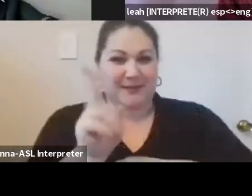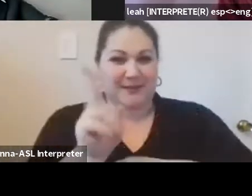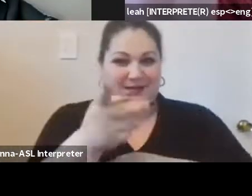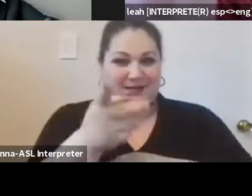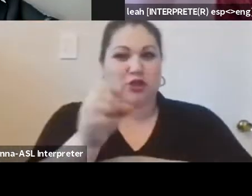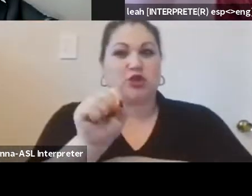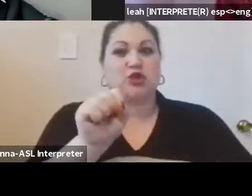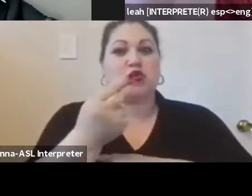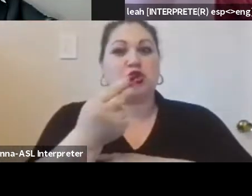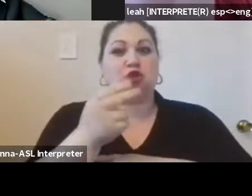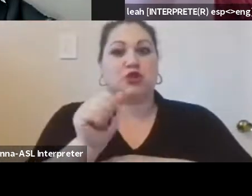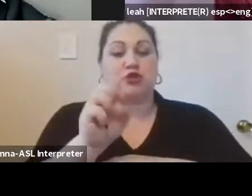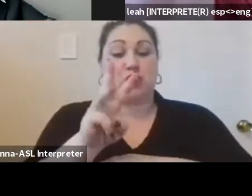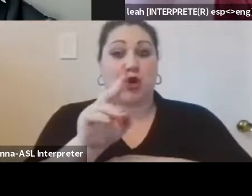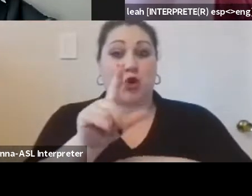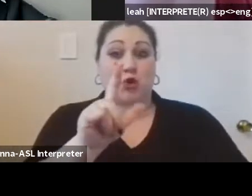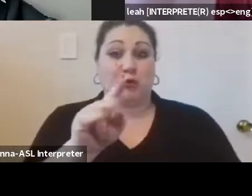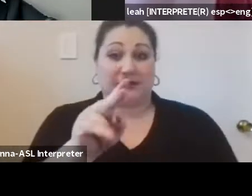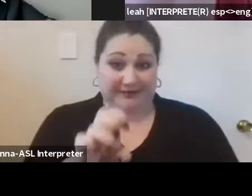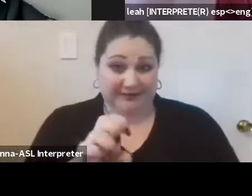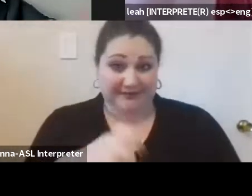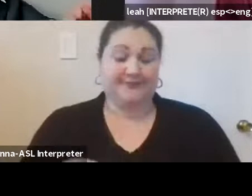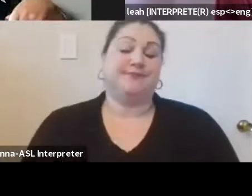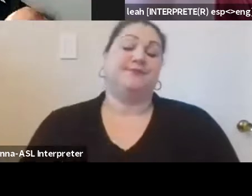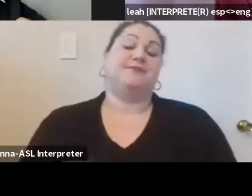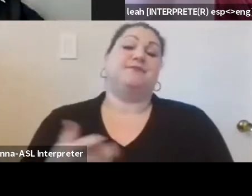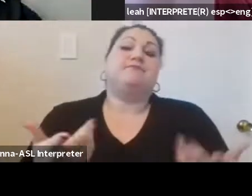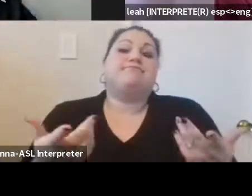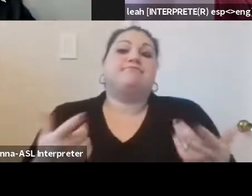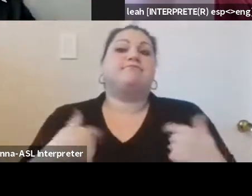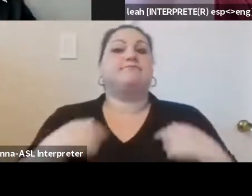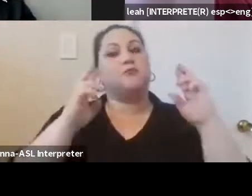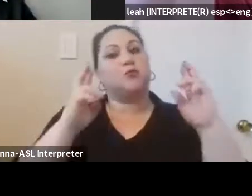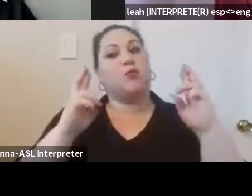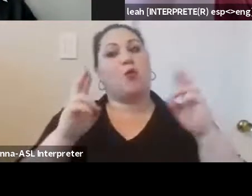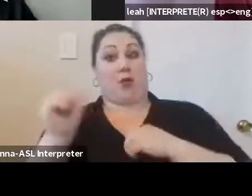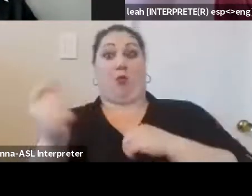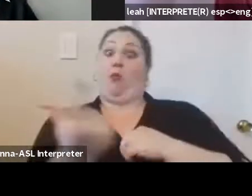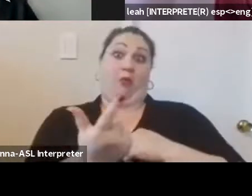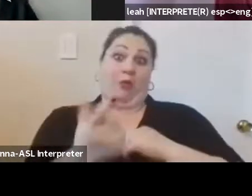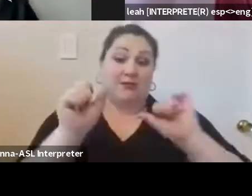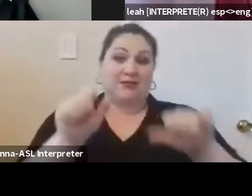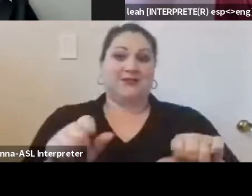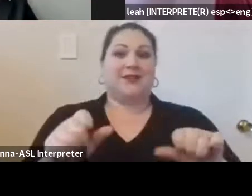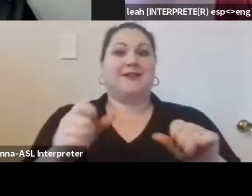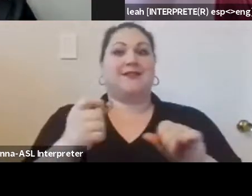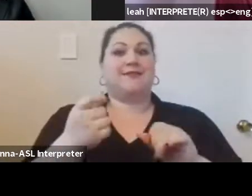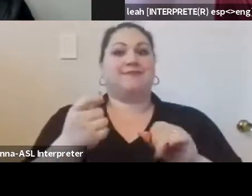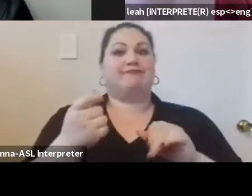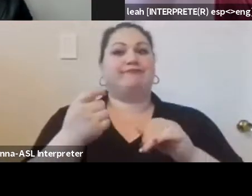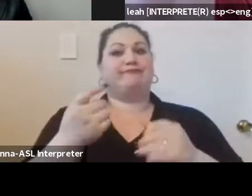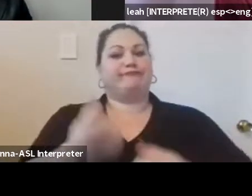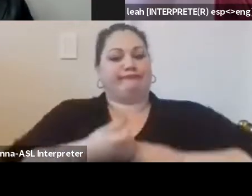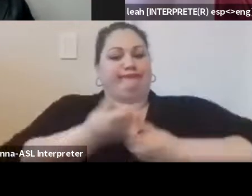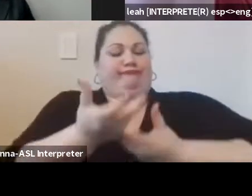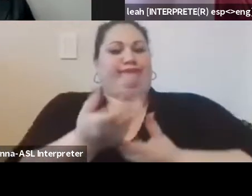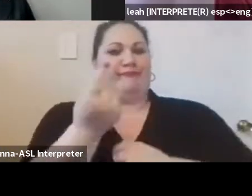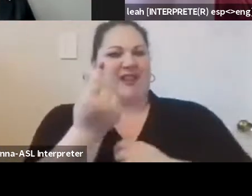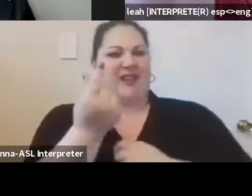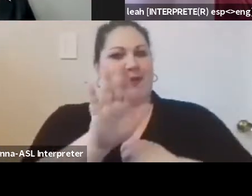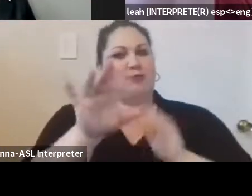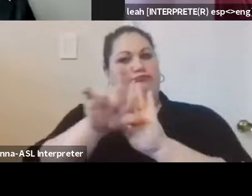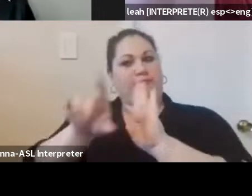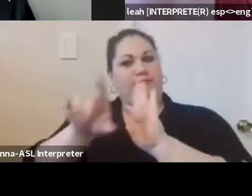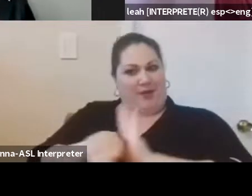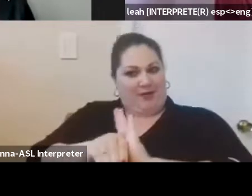I want to go back for you to share, all of you, to share a little bit more of your backstory. But as I understand it, Charlene, your initial